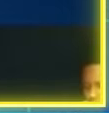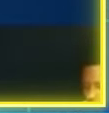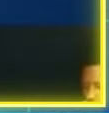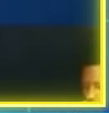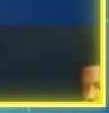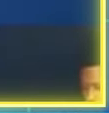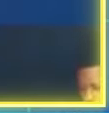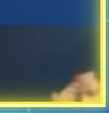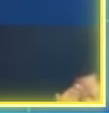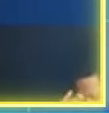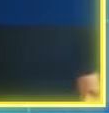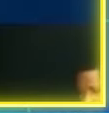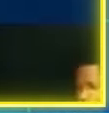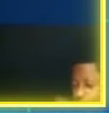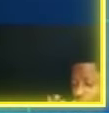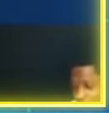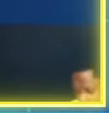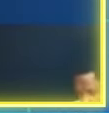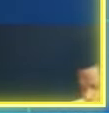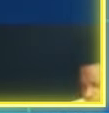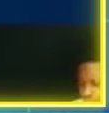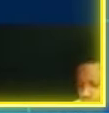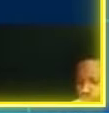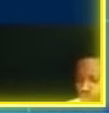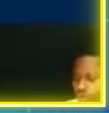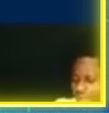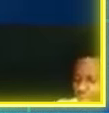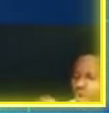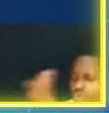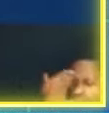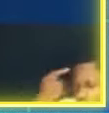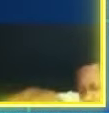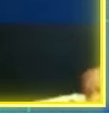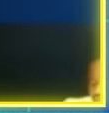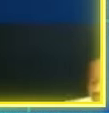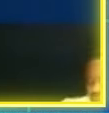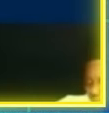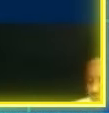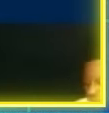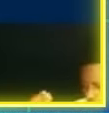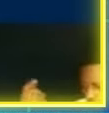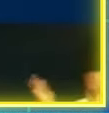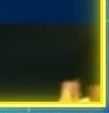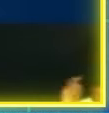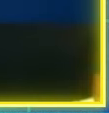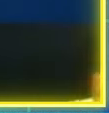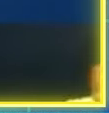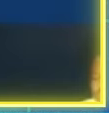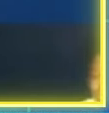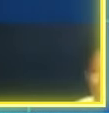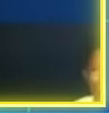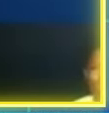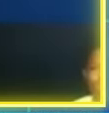to him or her. Na weni pimpre no ejina senia nipa no wesu ebribi akwakodu anase asemu a wetumi ate.